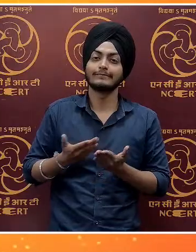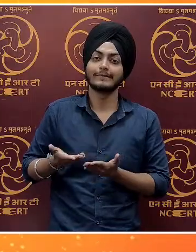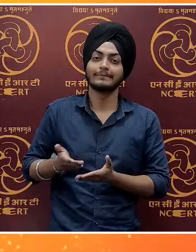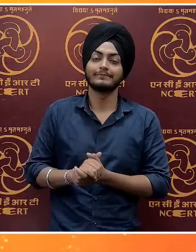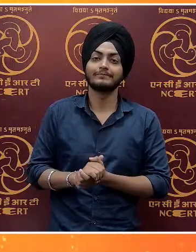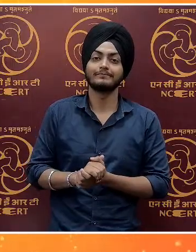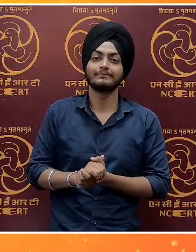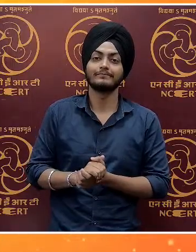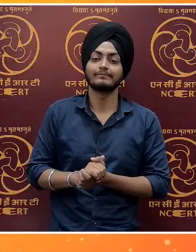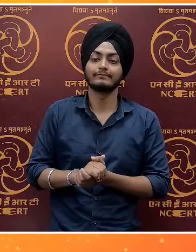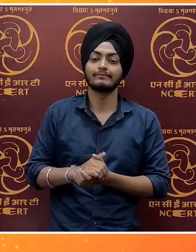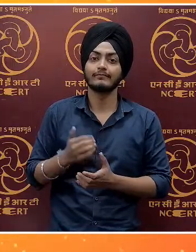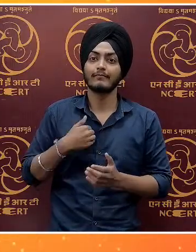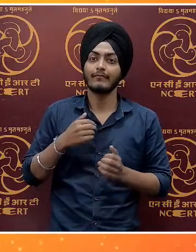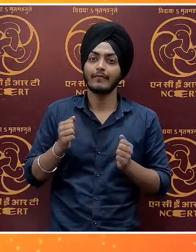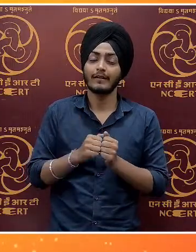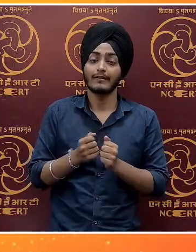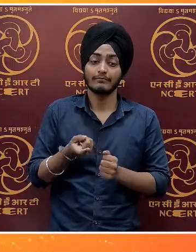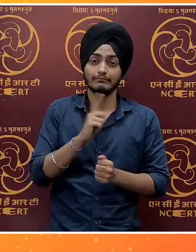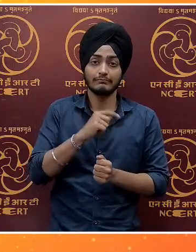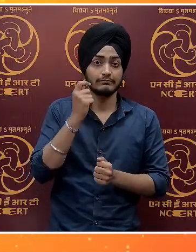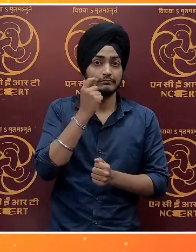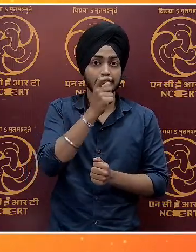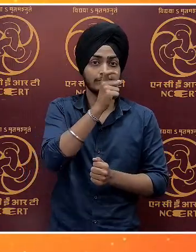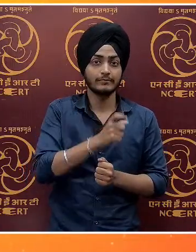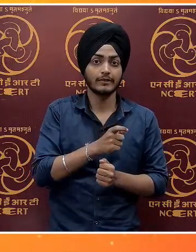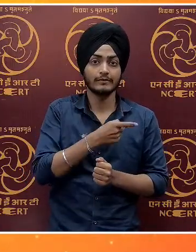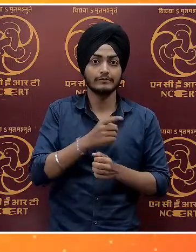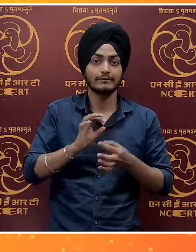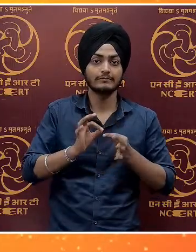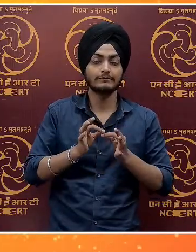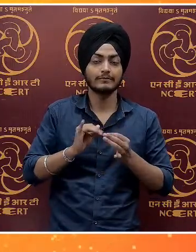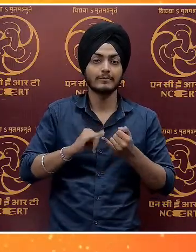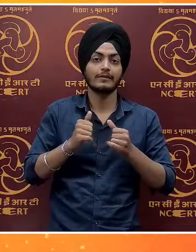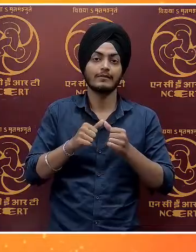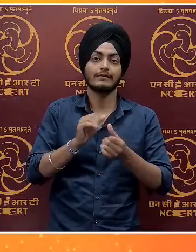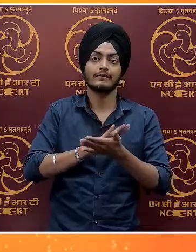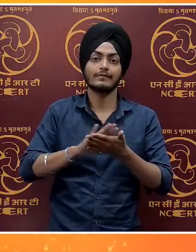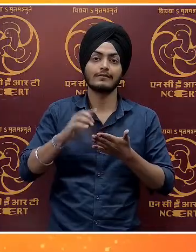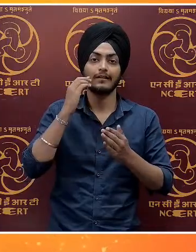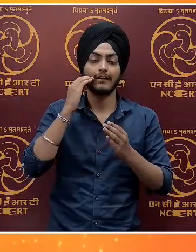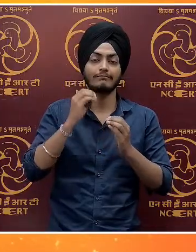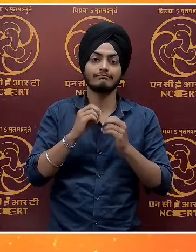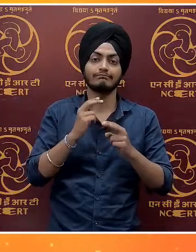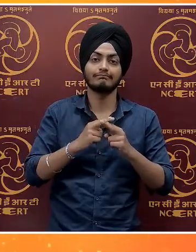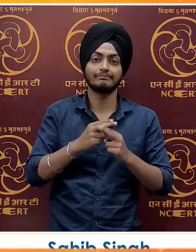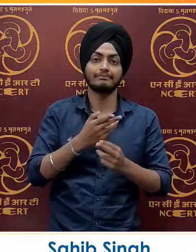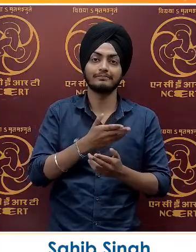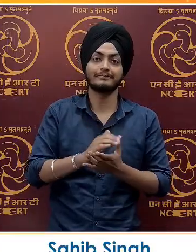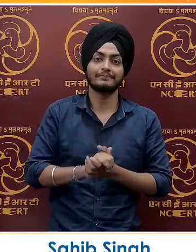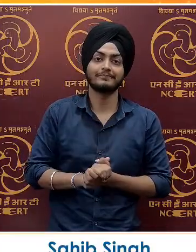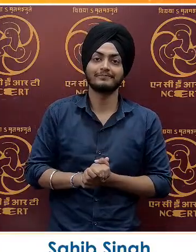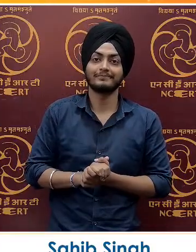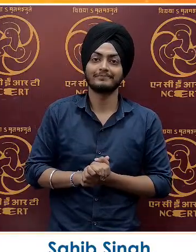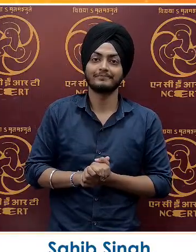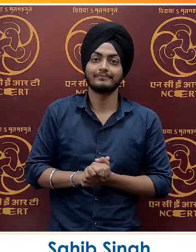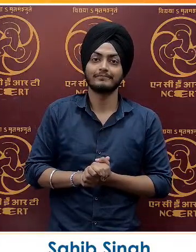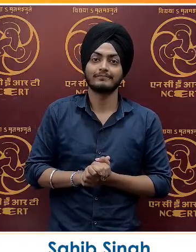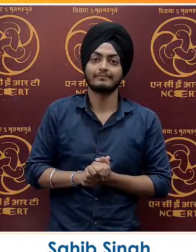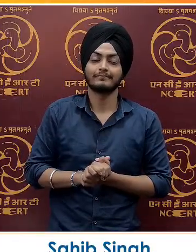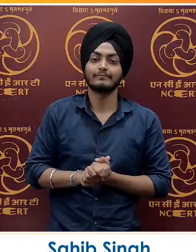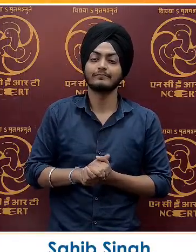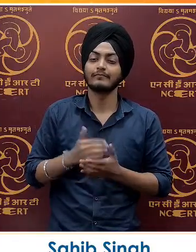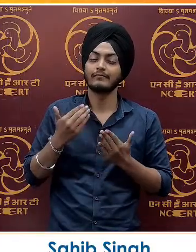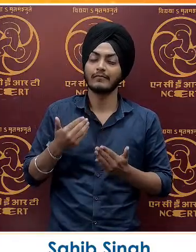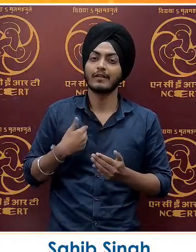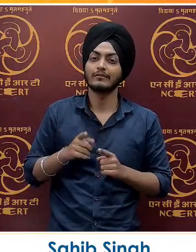And we both are accompanied by our Indian Sign Language interpreter, Mr. Sahib Singh. Sahib, namaskar and very warm welcome to you too. So, ma'am,